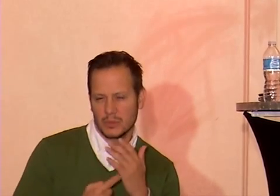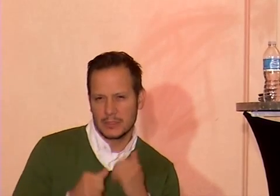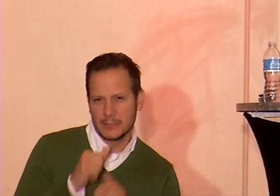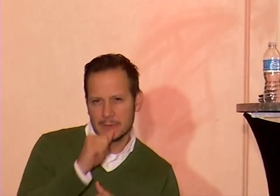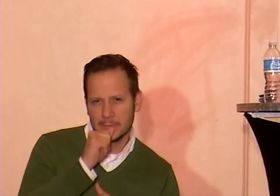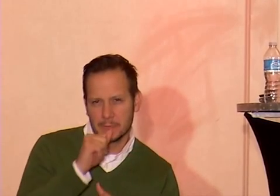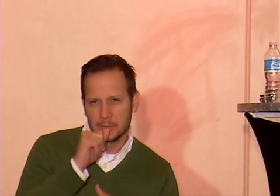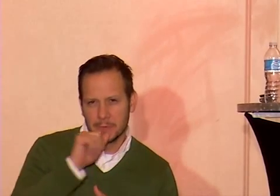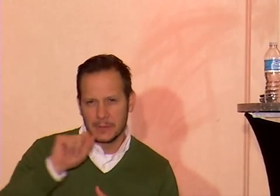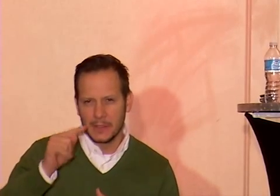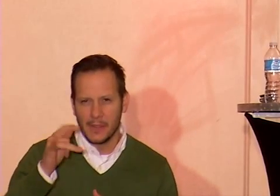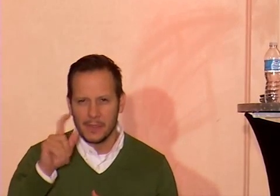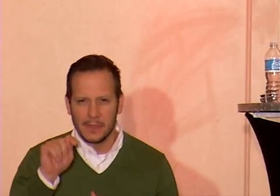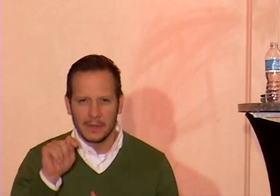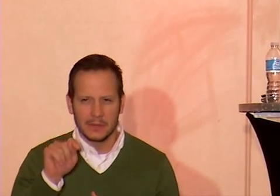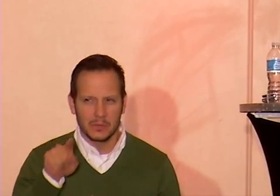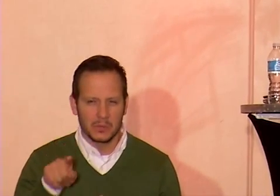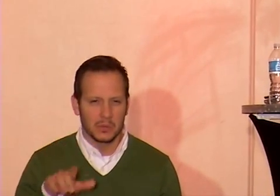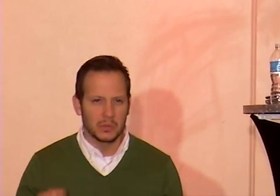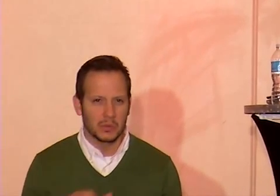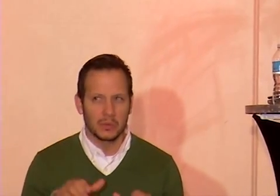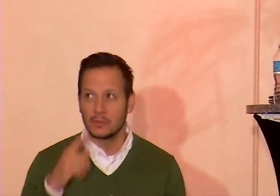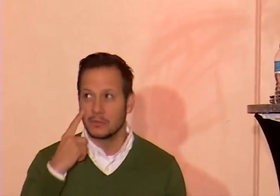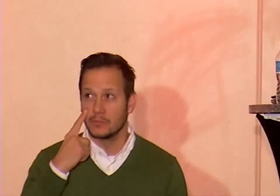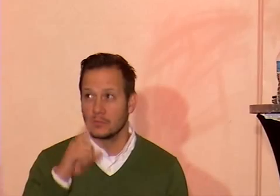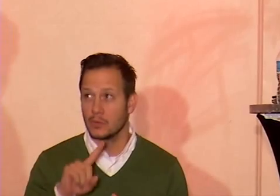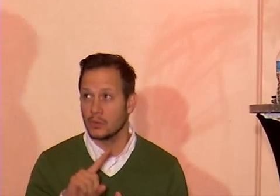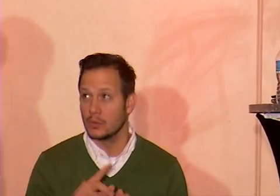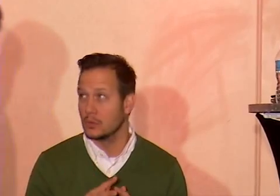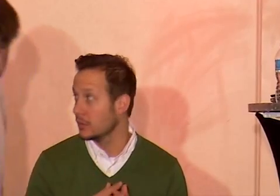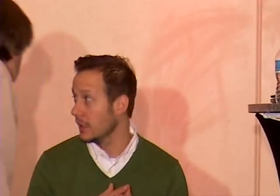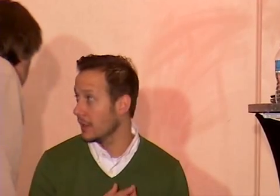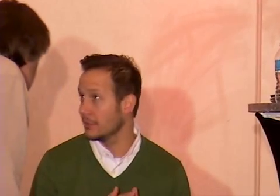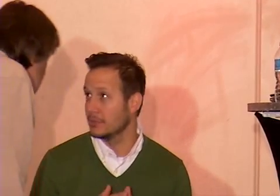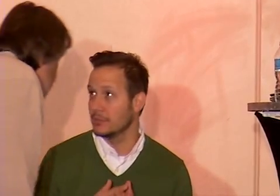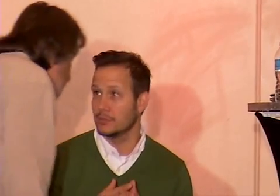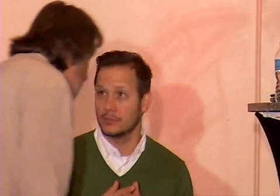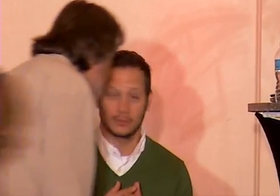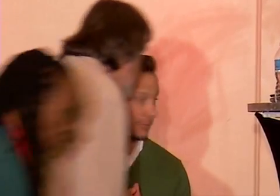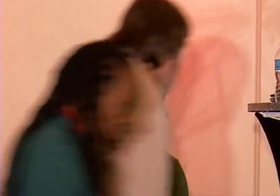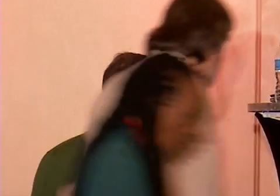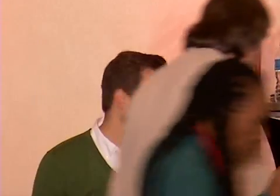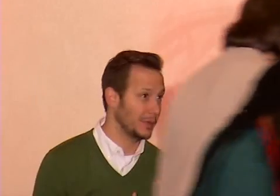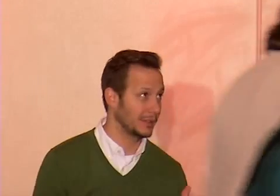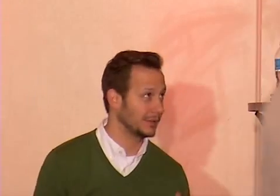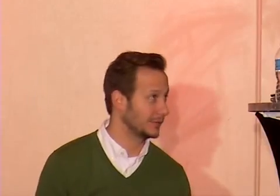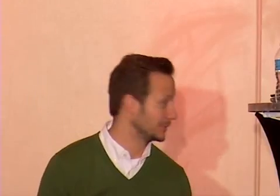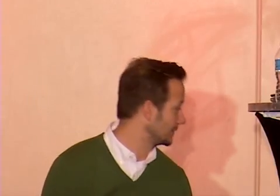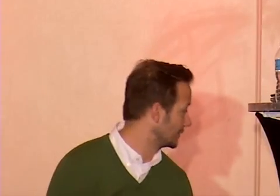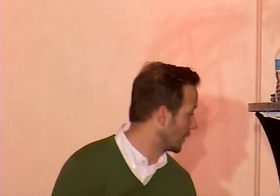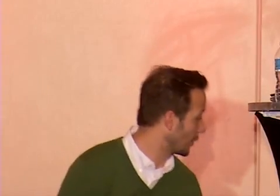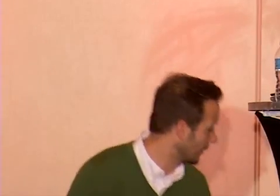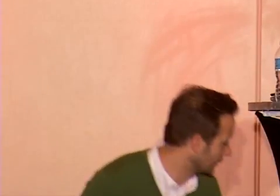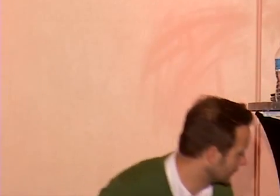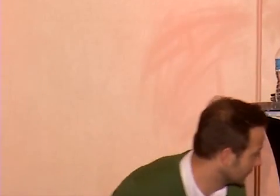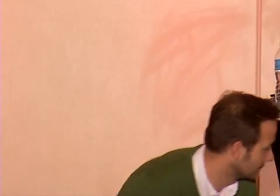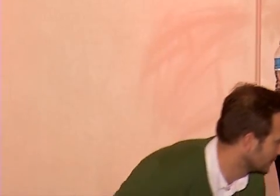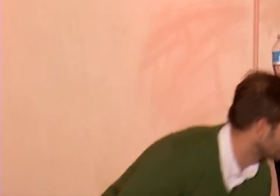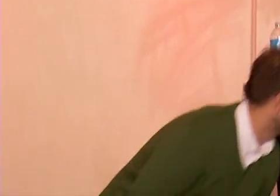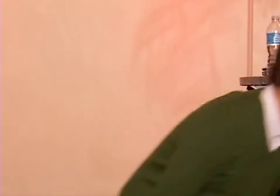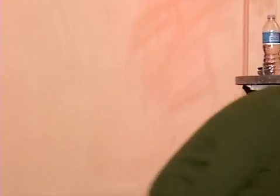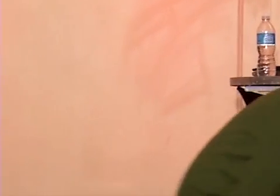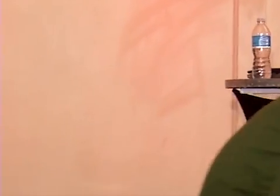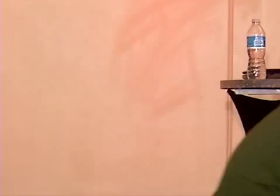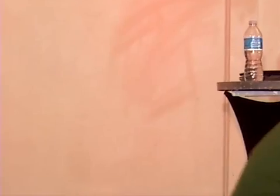atheist agenda for America. These, by the way, are the same people who for the last several decades have been going to